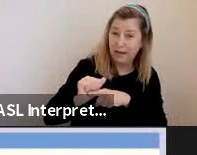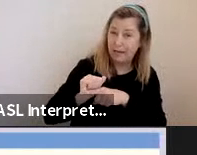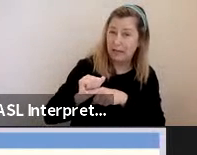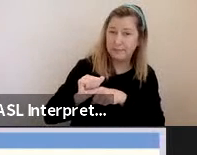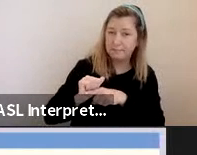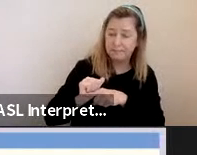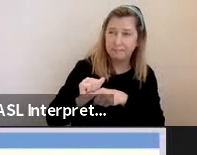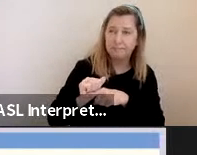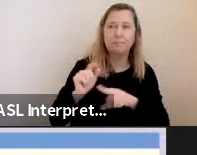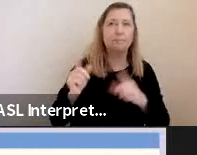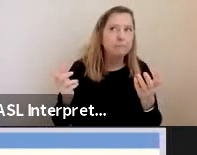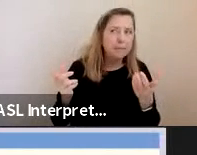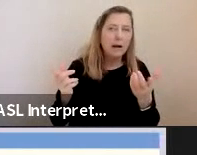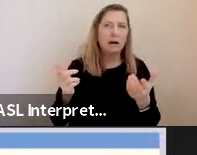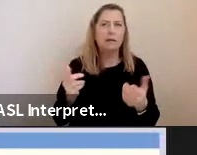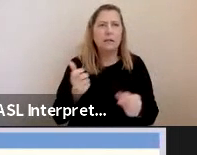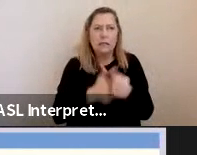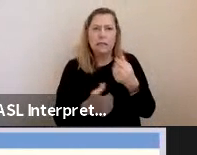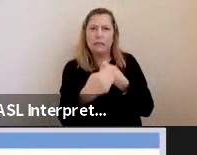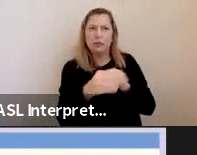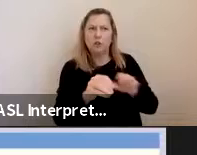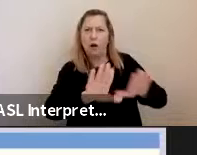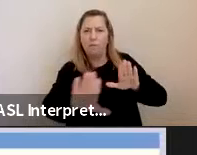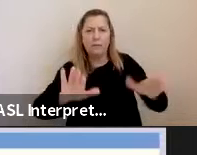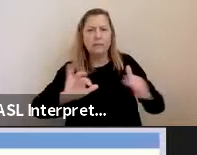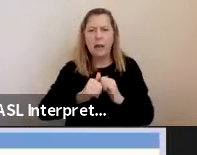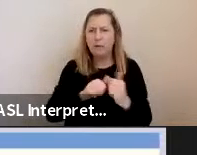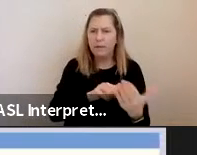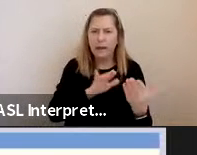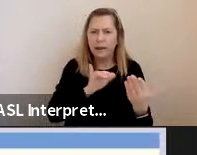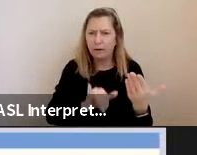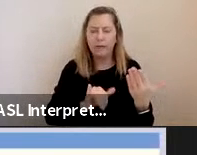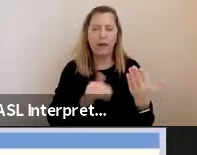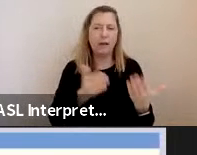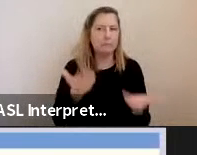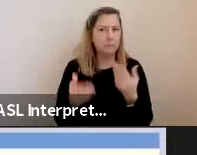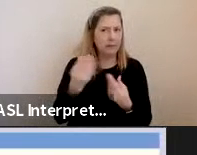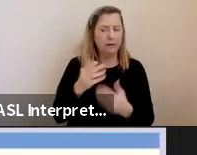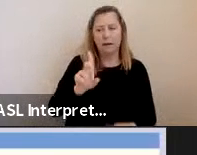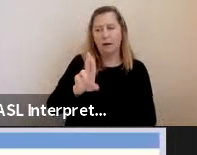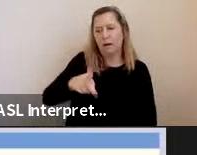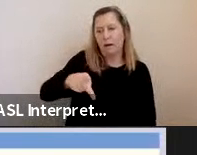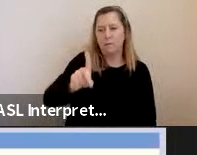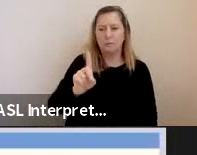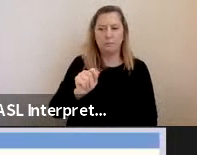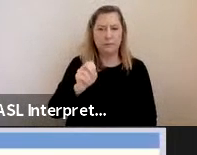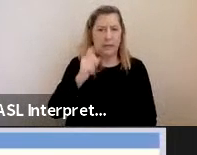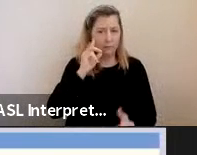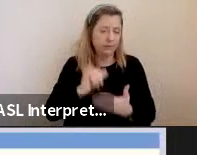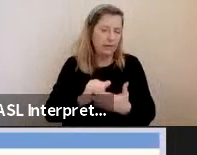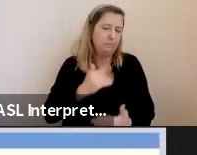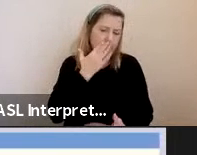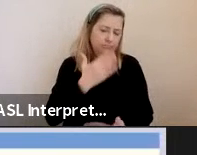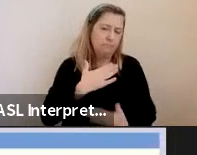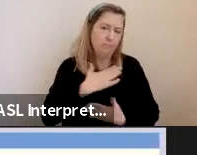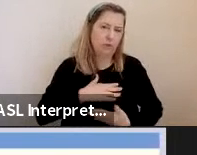but how are different offices handling that? And if we can get an update, that would be appreciated.